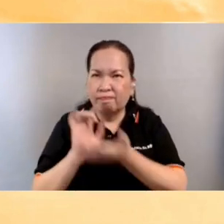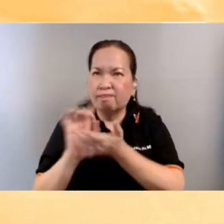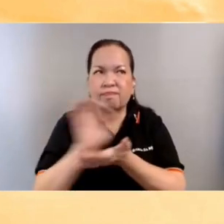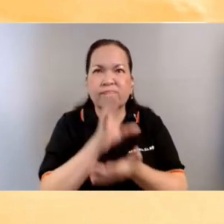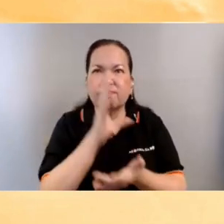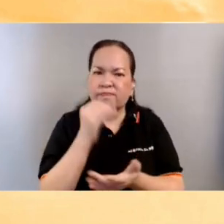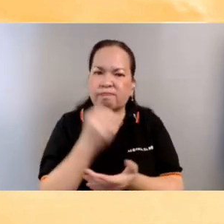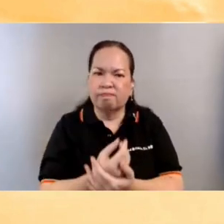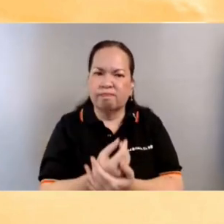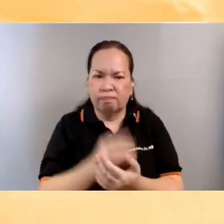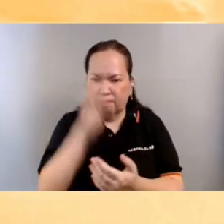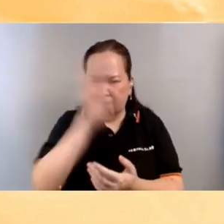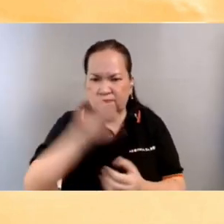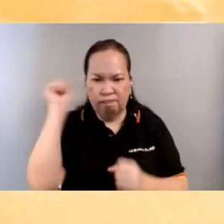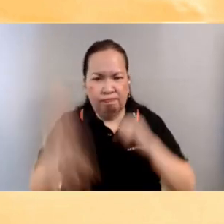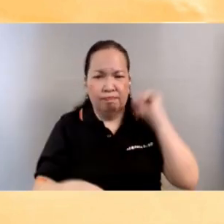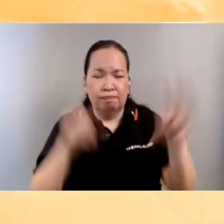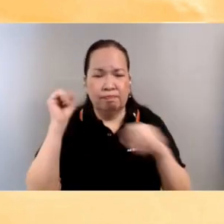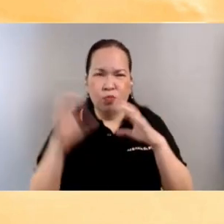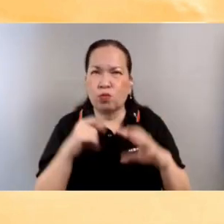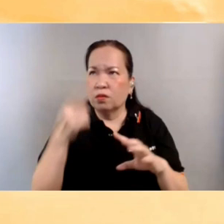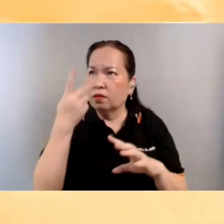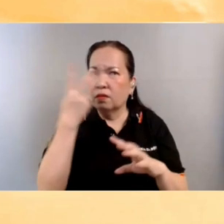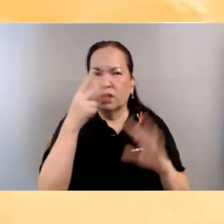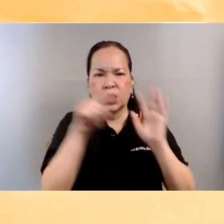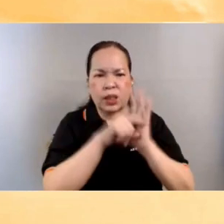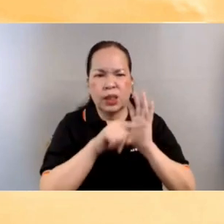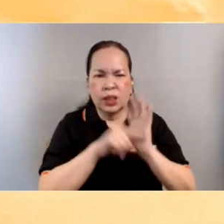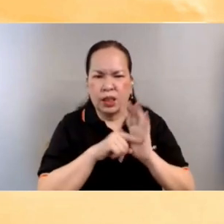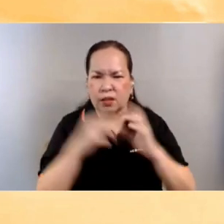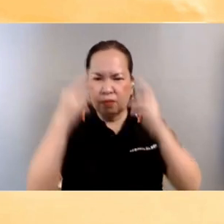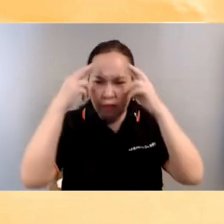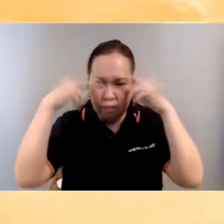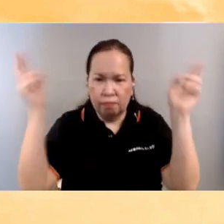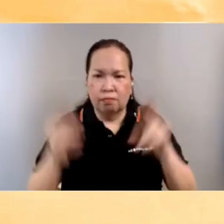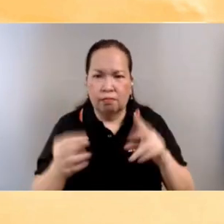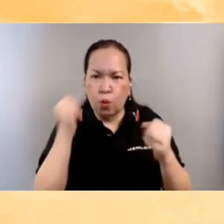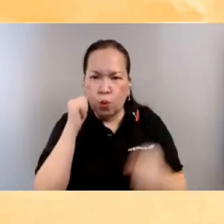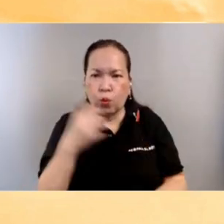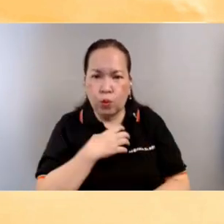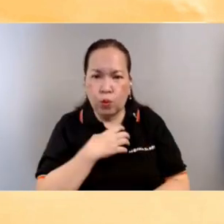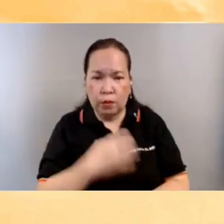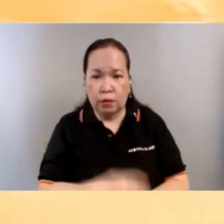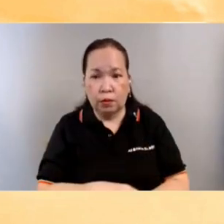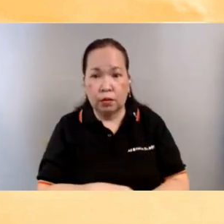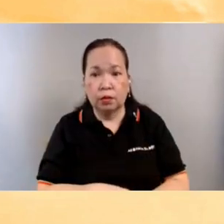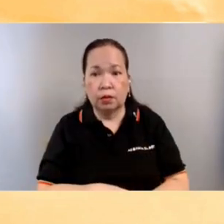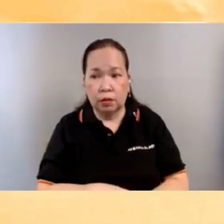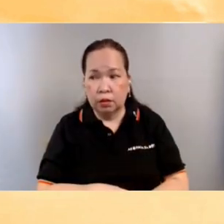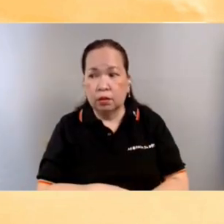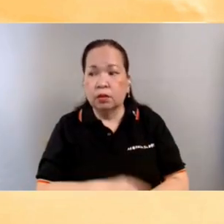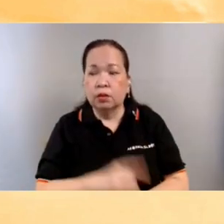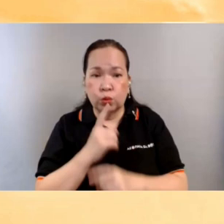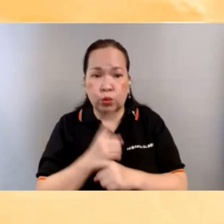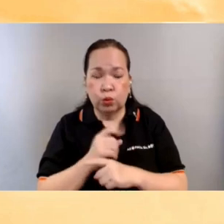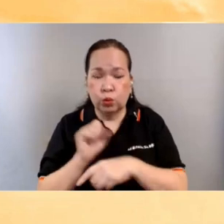break things, and all things are negative and lots of complaints. Even though the social